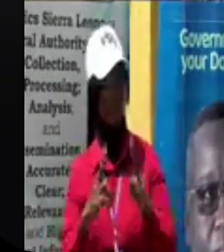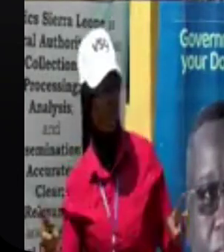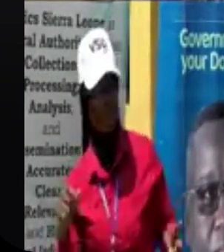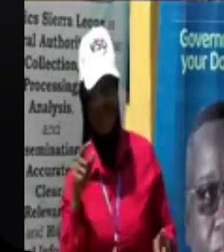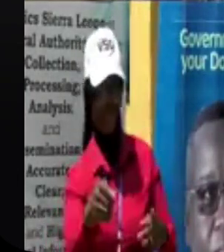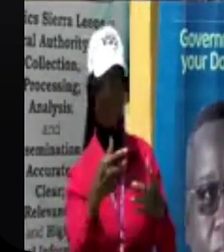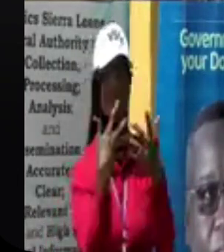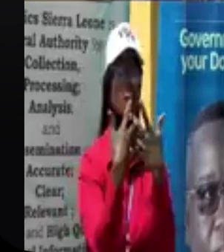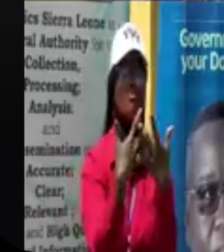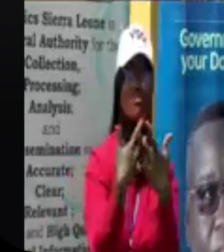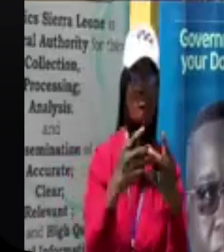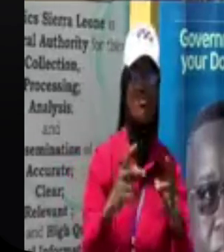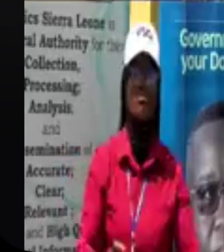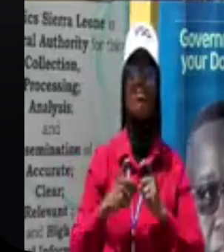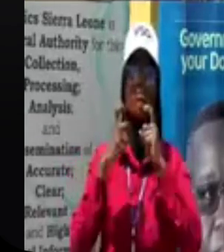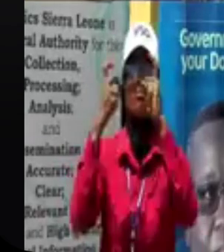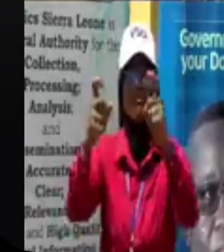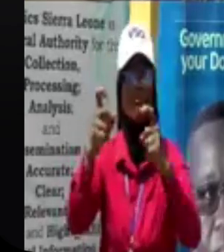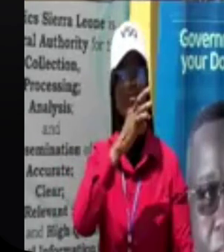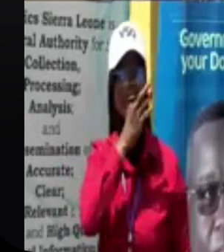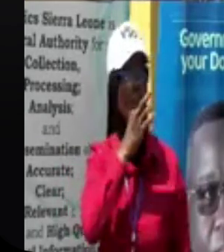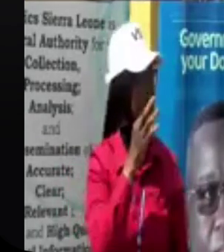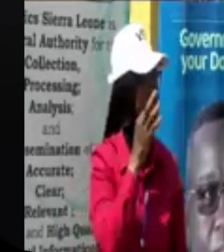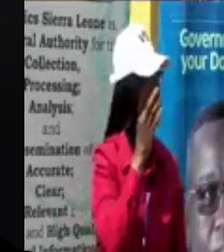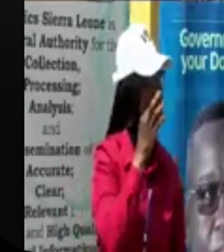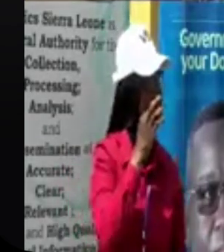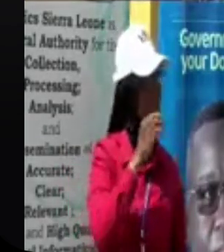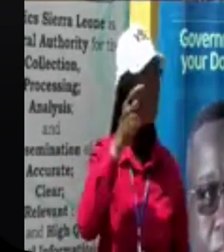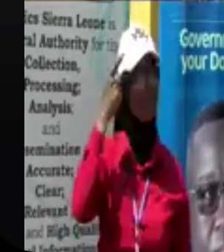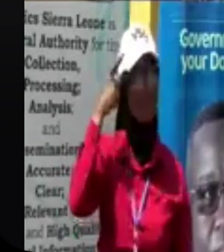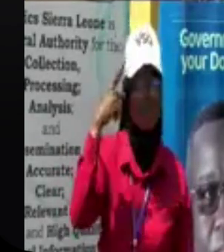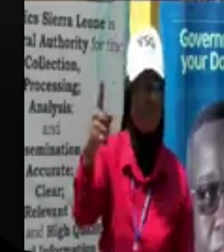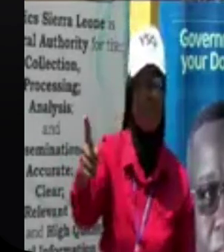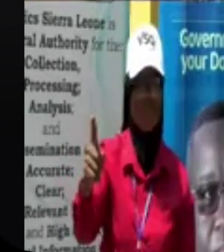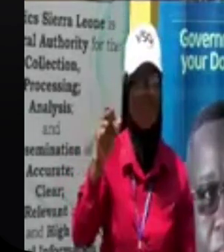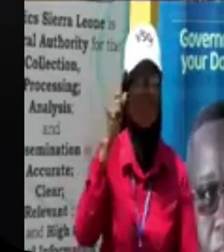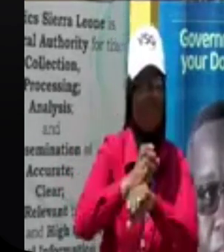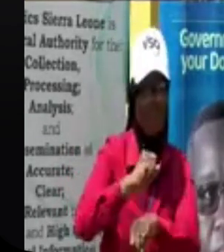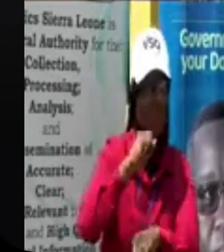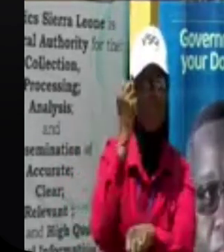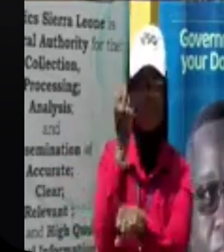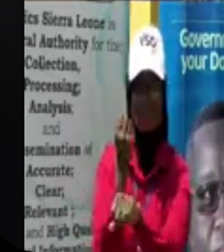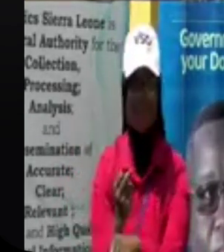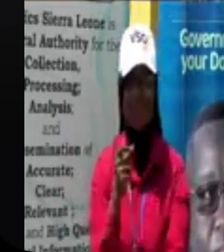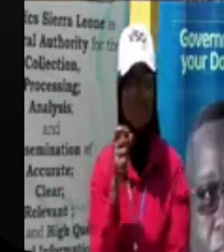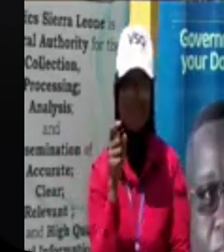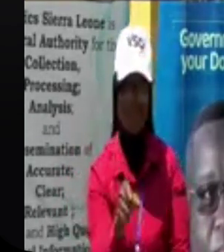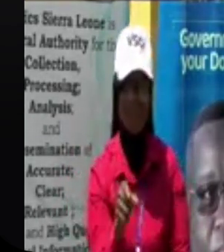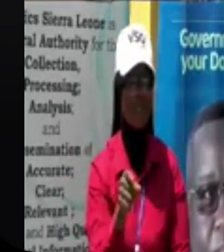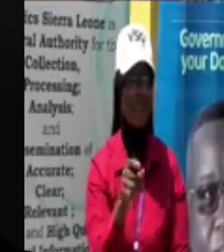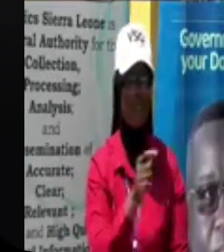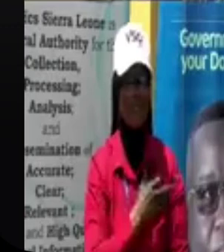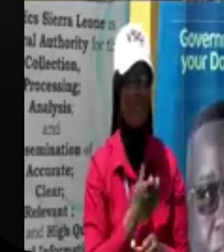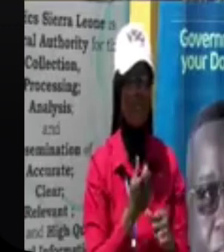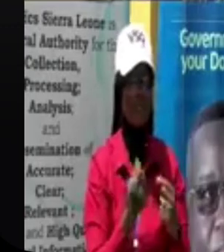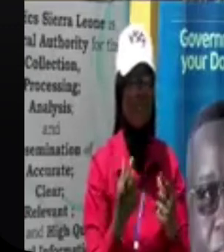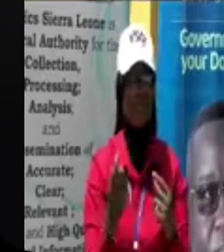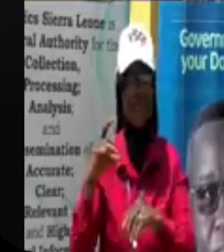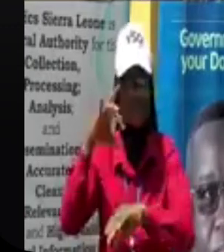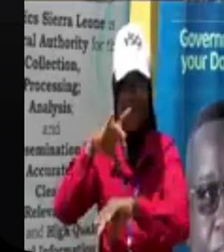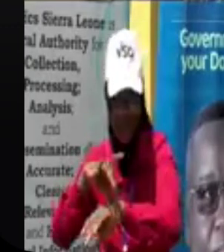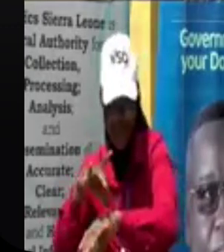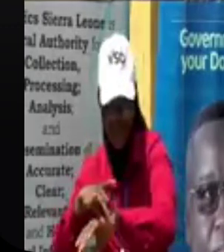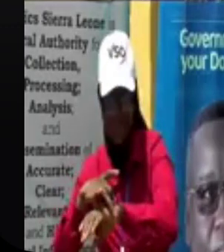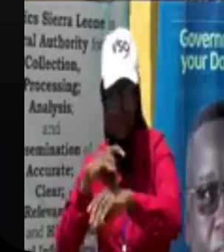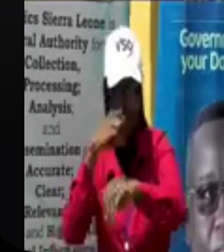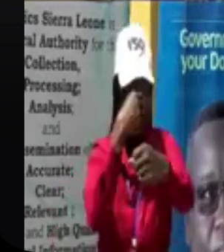machines that we give farmers now for work with the tractors, for put land under